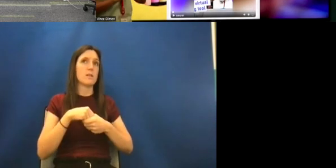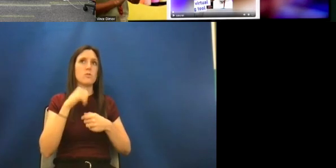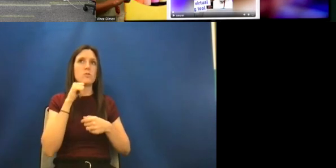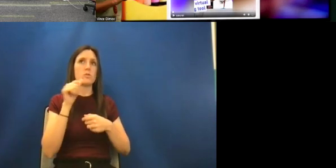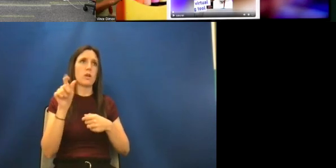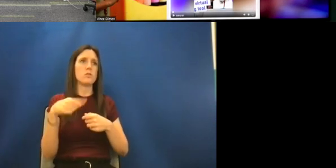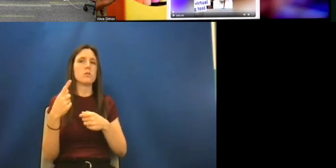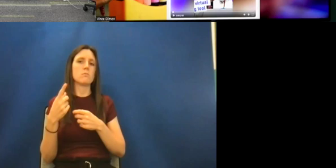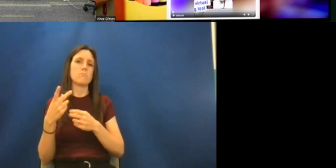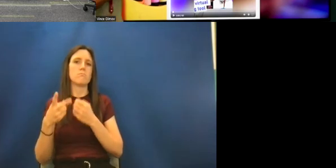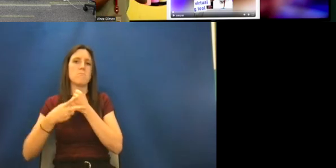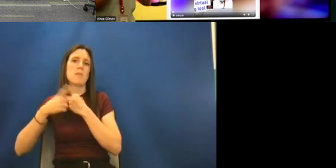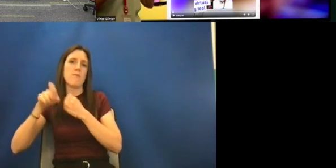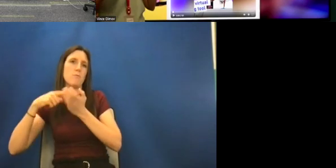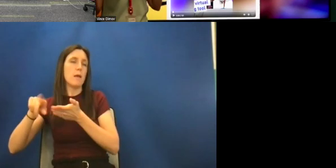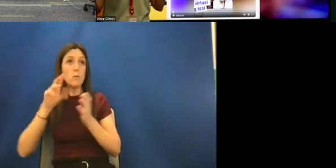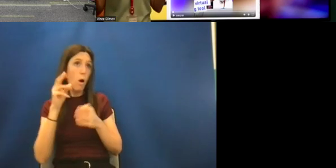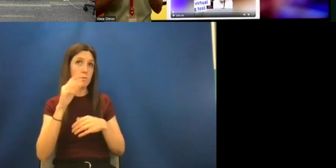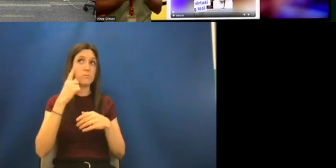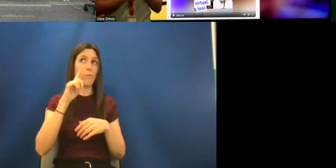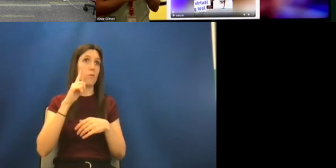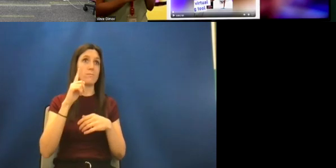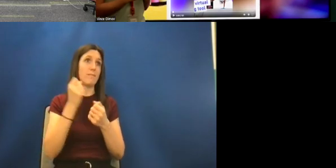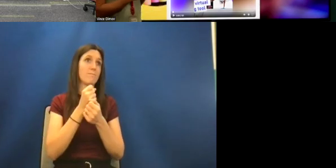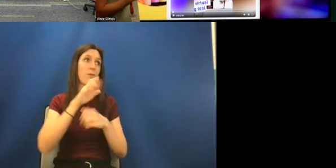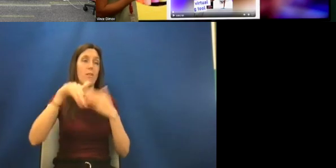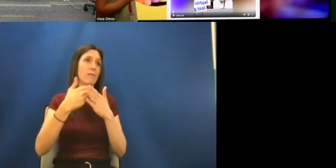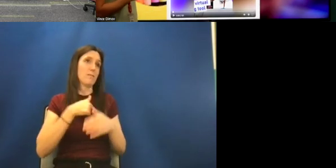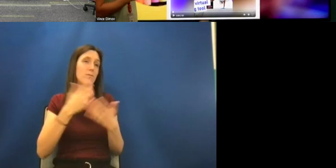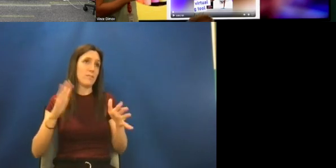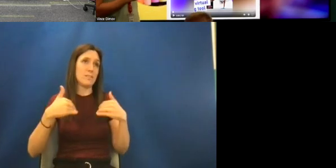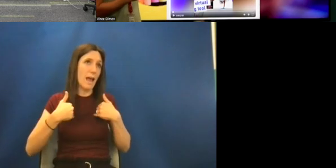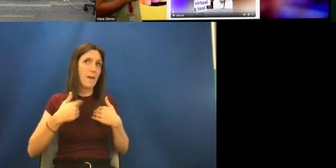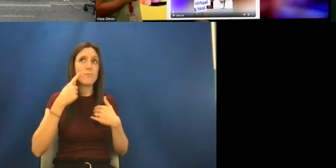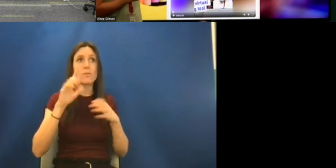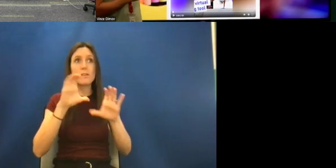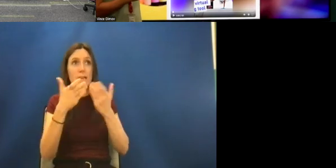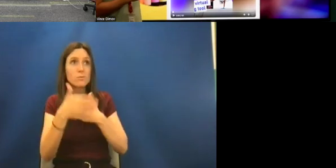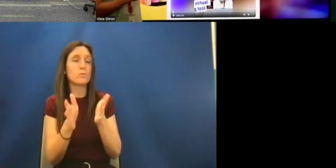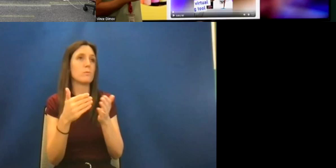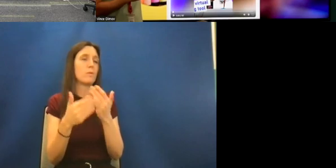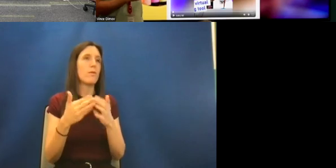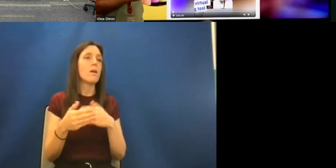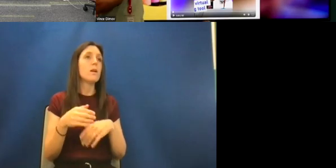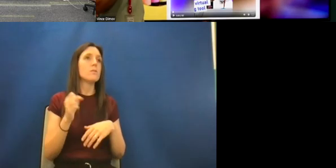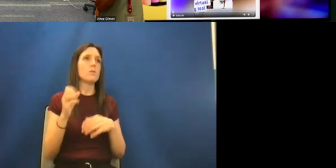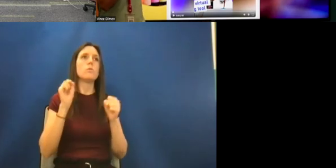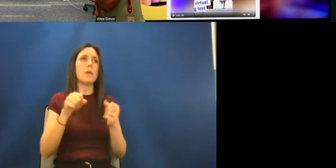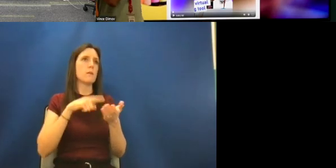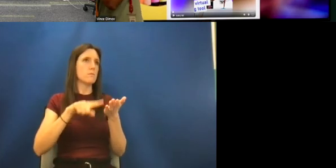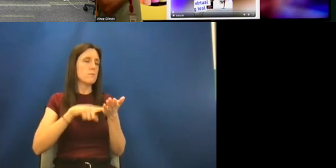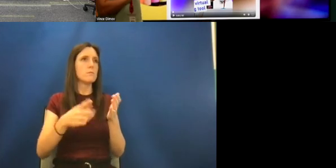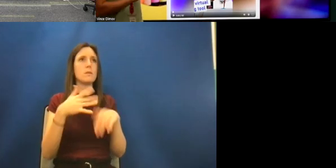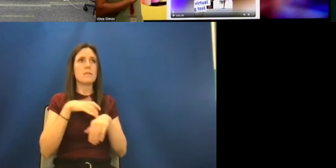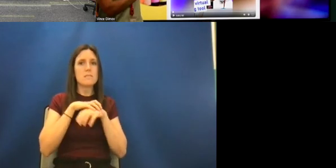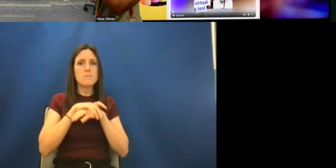free to us to use, and there's all sorts of templates for classrooms and everything you need. But there's a place to search right there. You can search for anything.